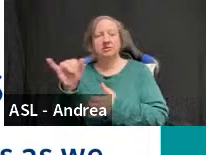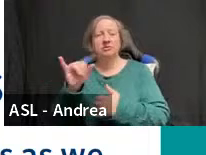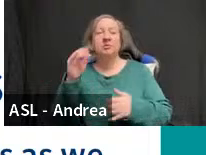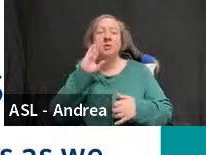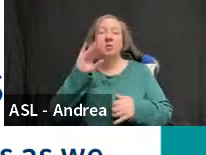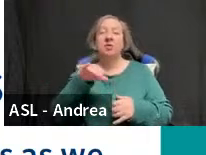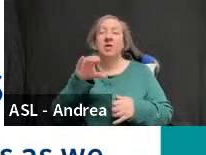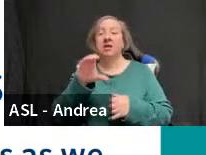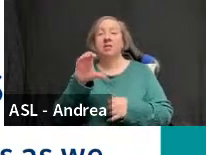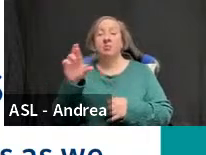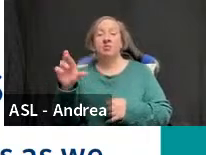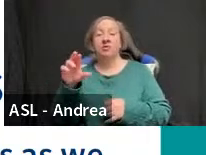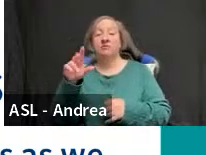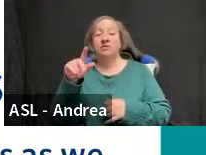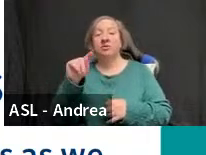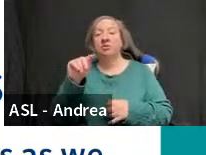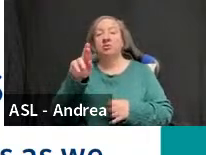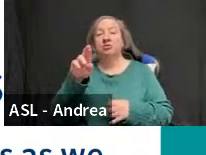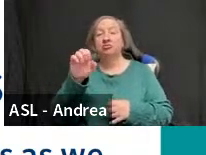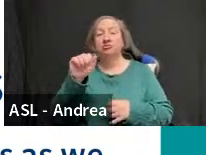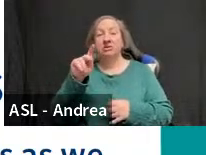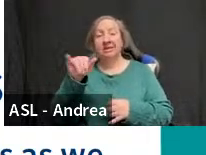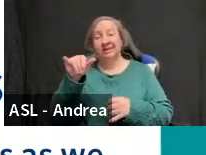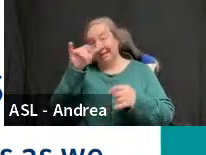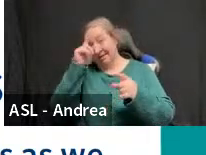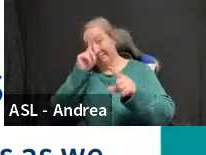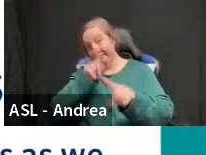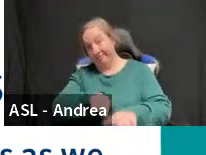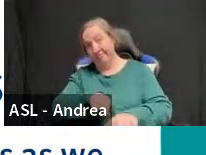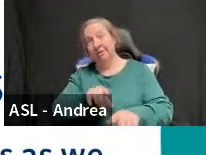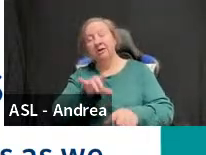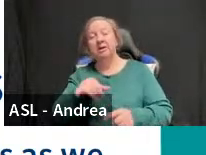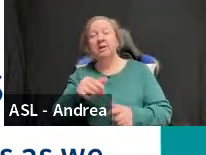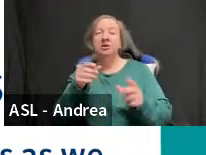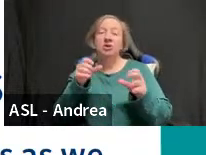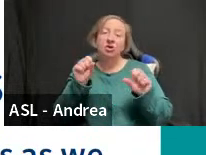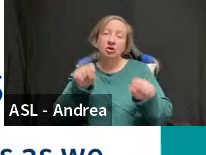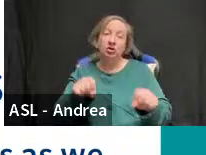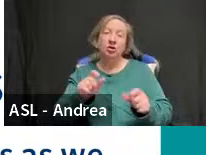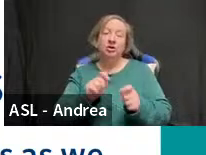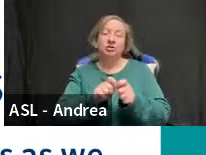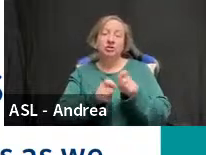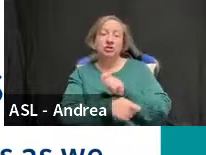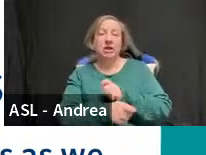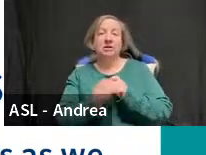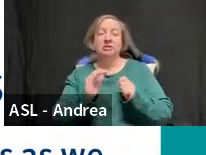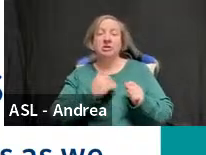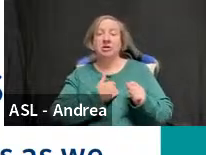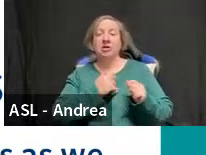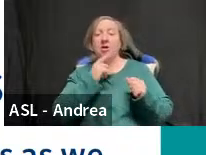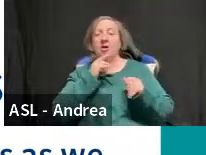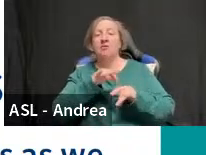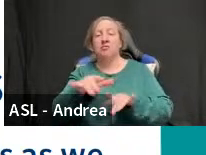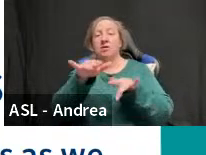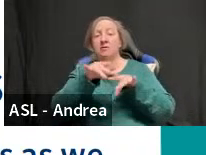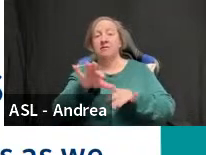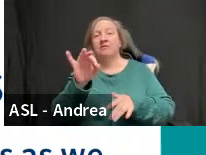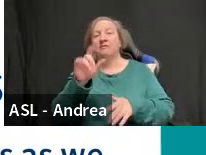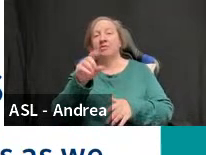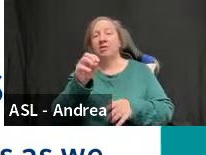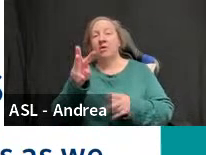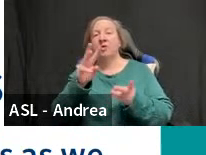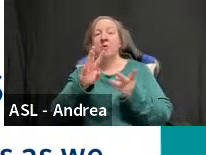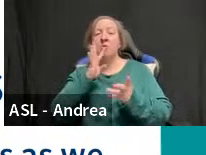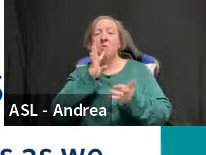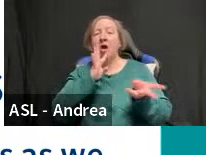Treaty that has some potential changes to our increased river flow and water being released from our